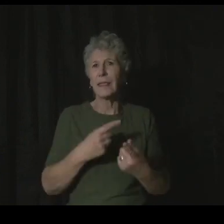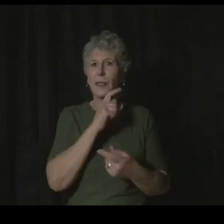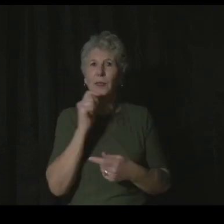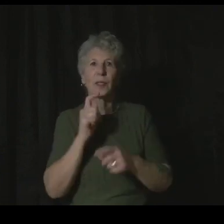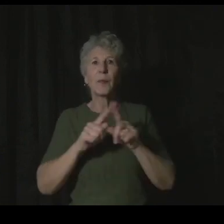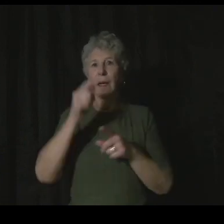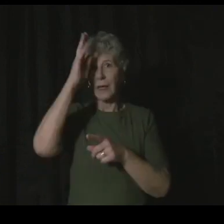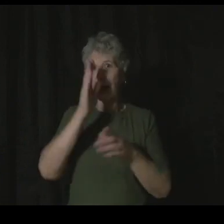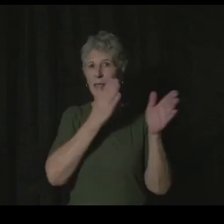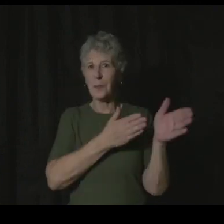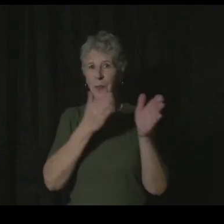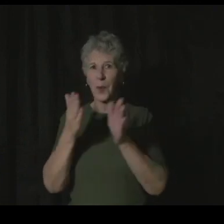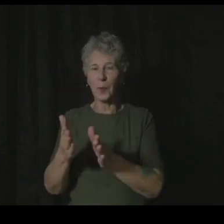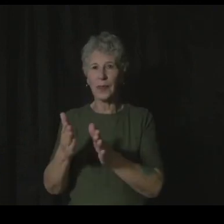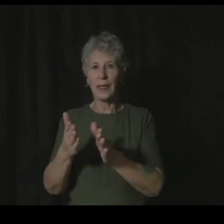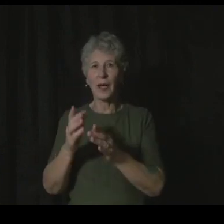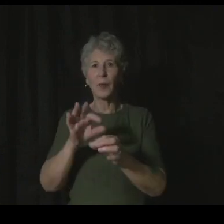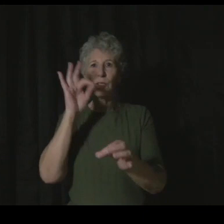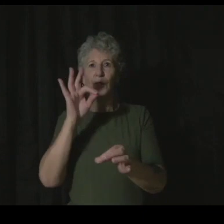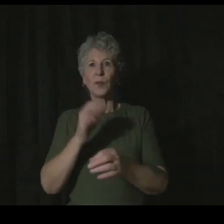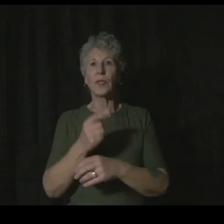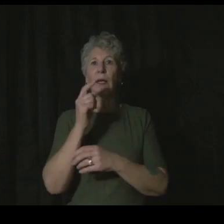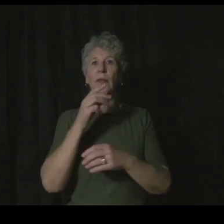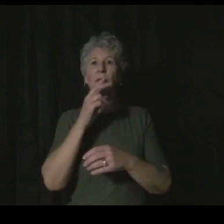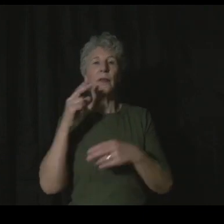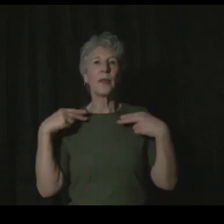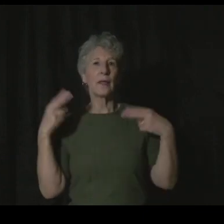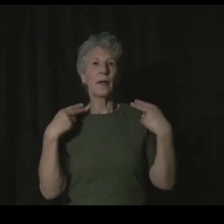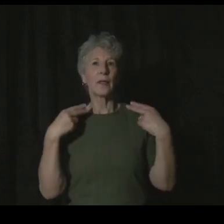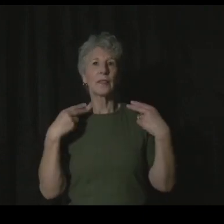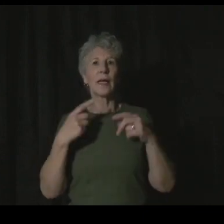God's purpose was to elect and choose the youngest over